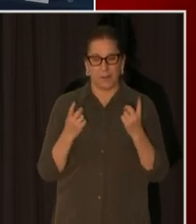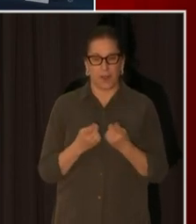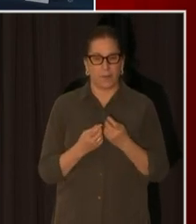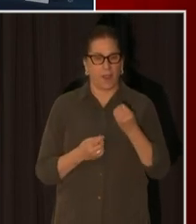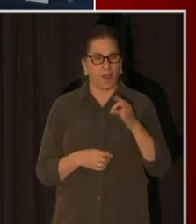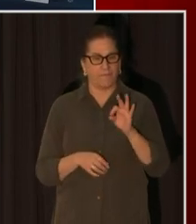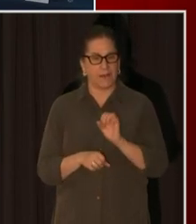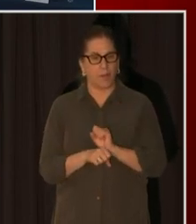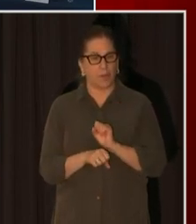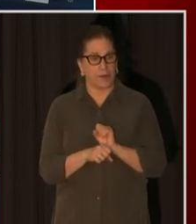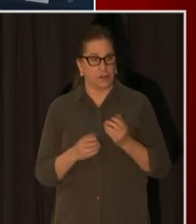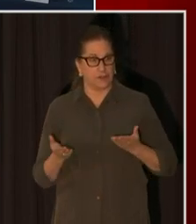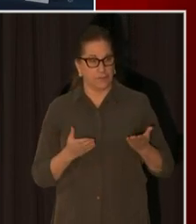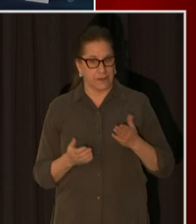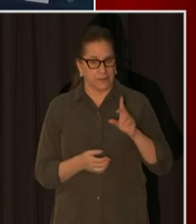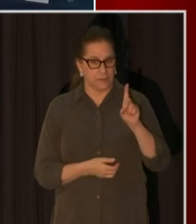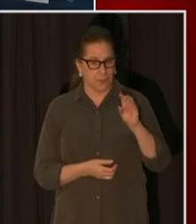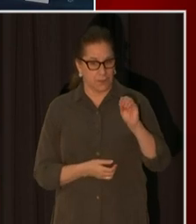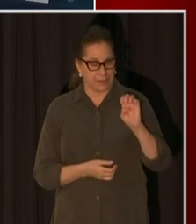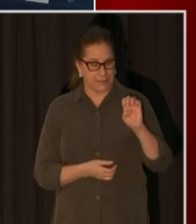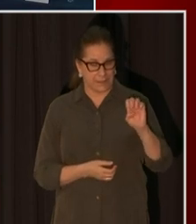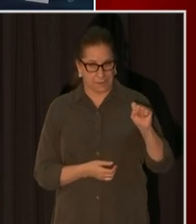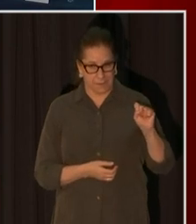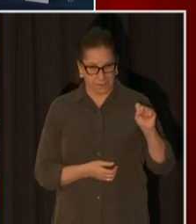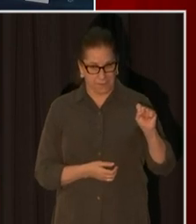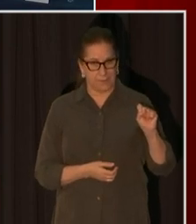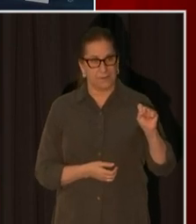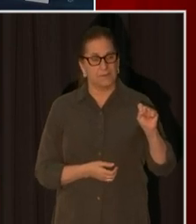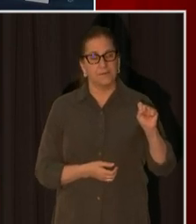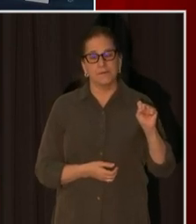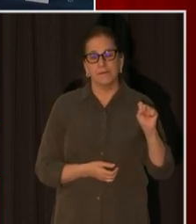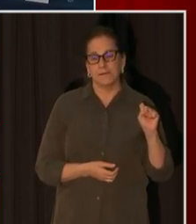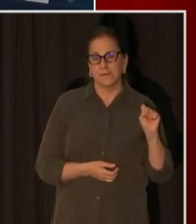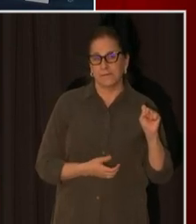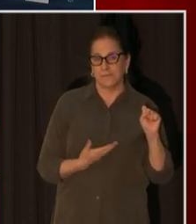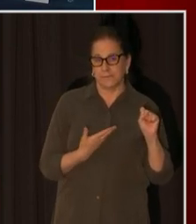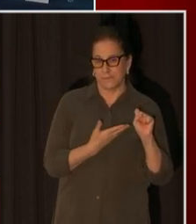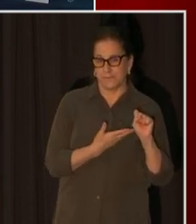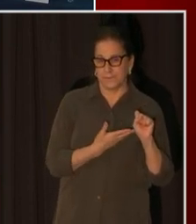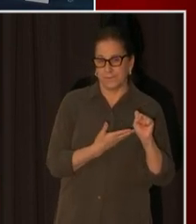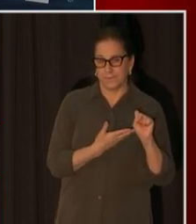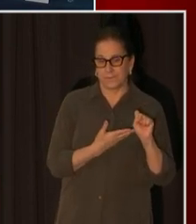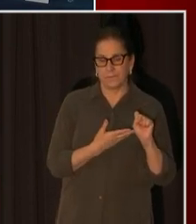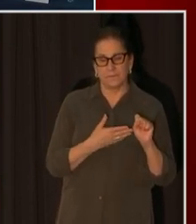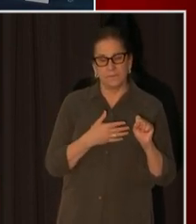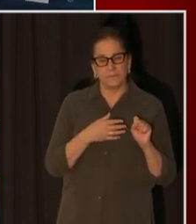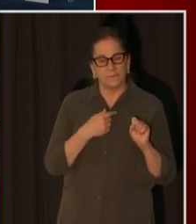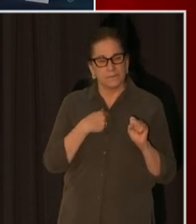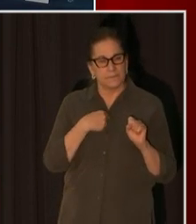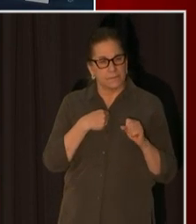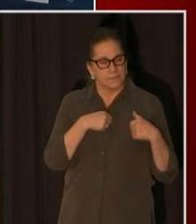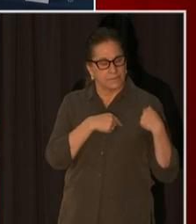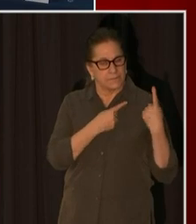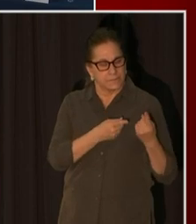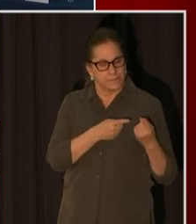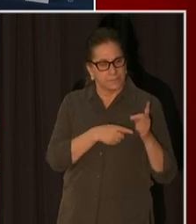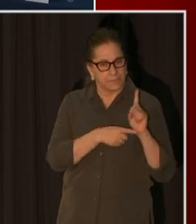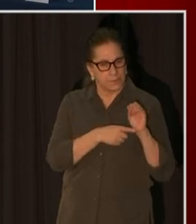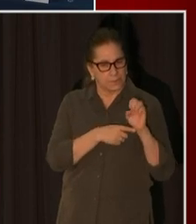you. Thank you, Director. And the resources that you mentioned, the workshops, the Financially Fit DC workshops, how can people access